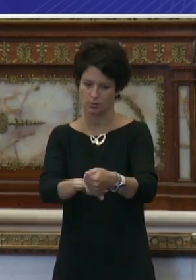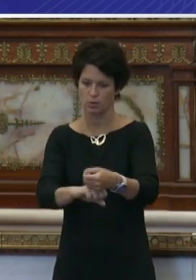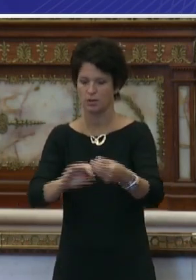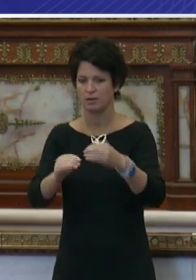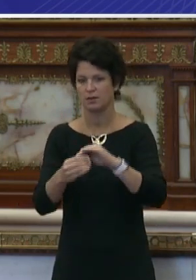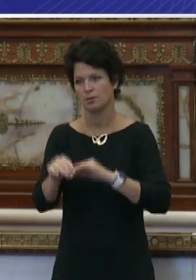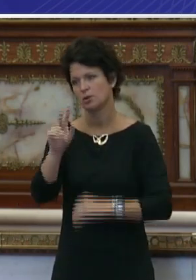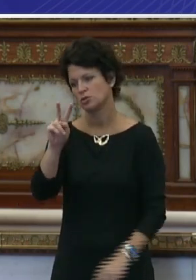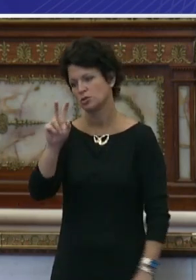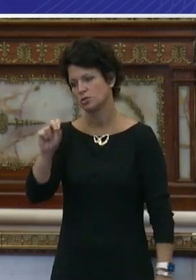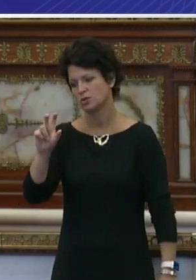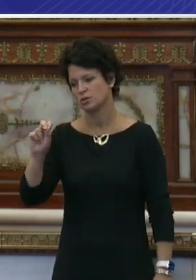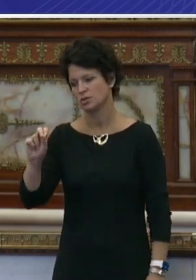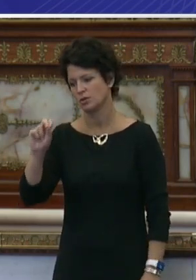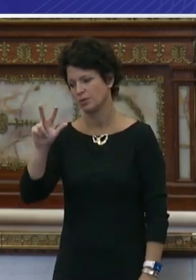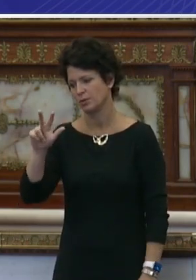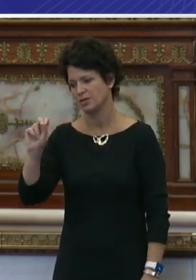number